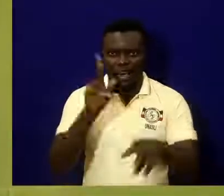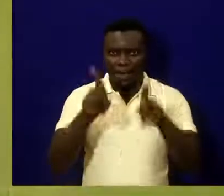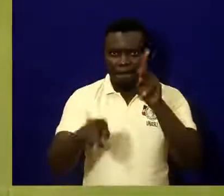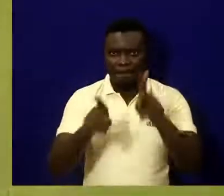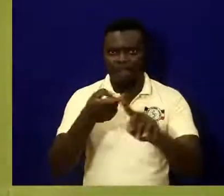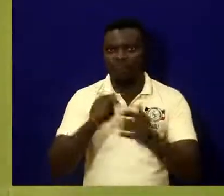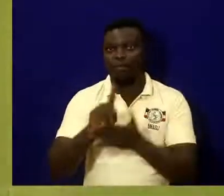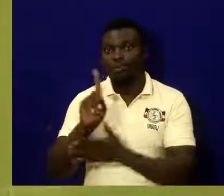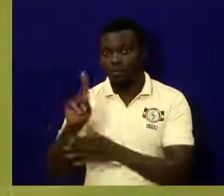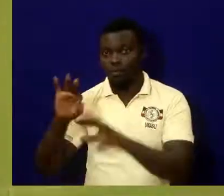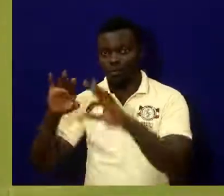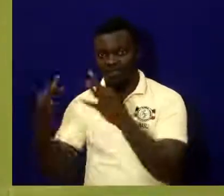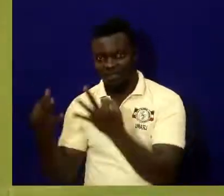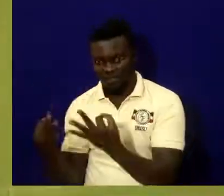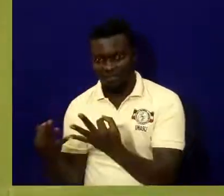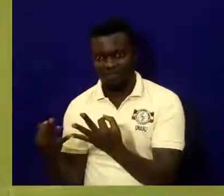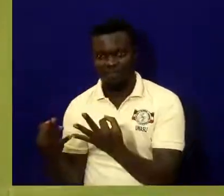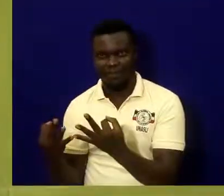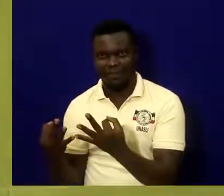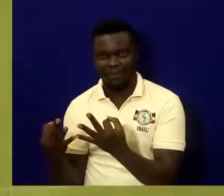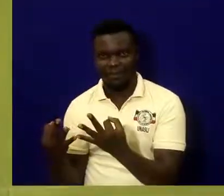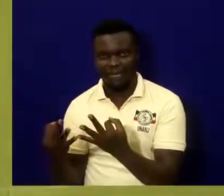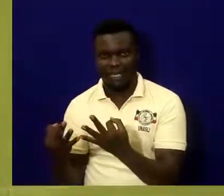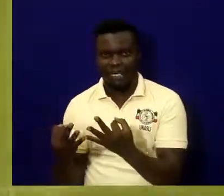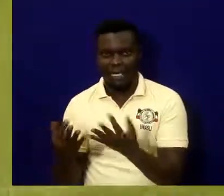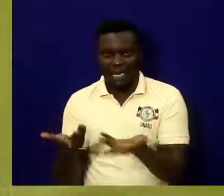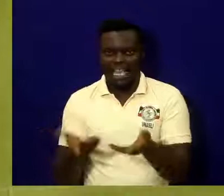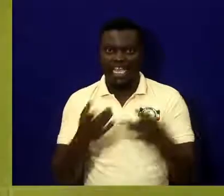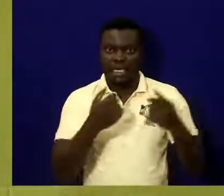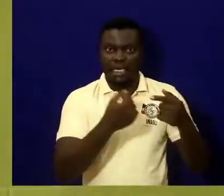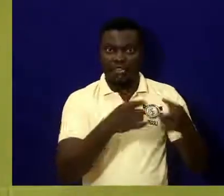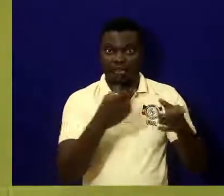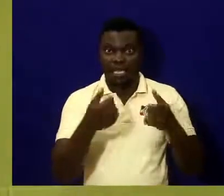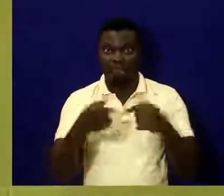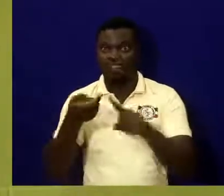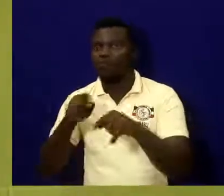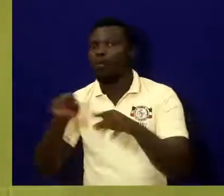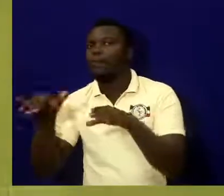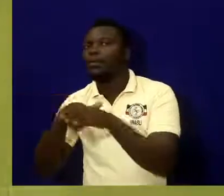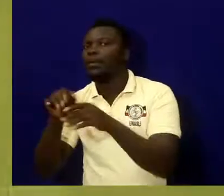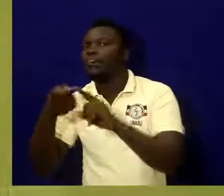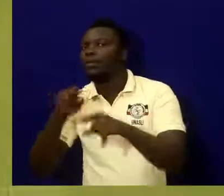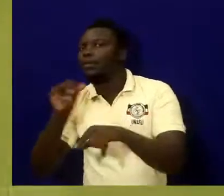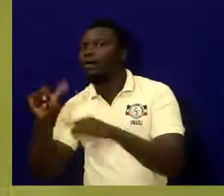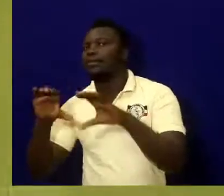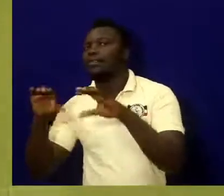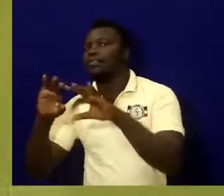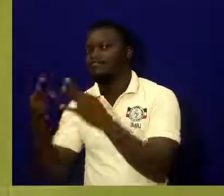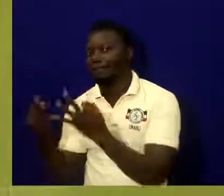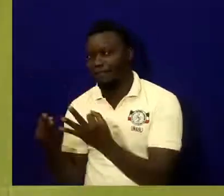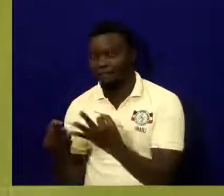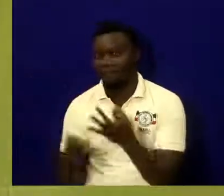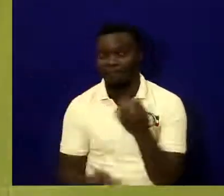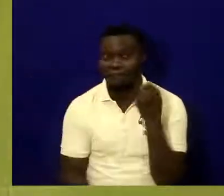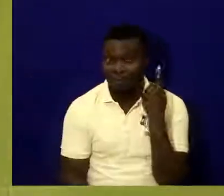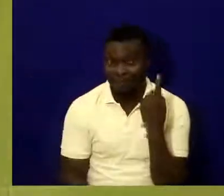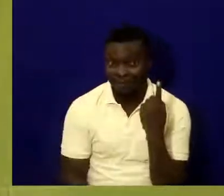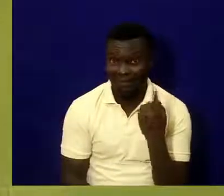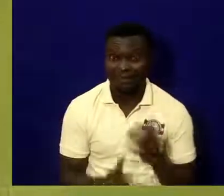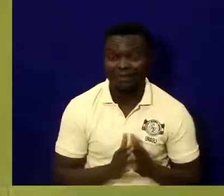People from one family may differ from members from another family.